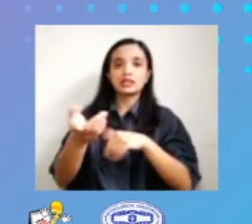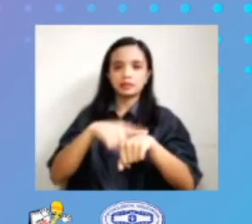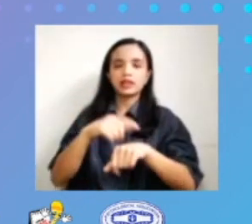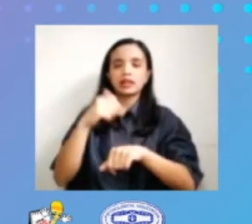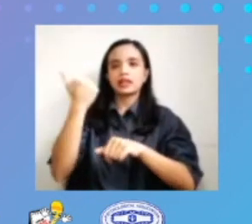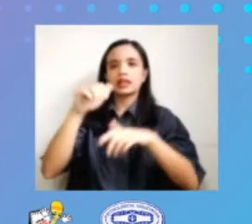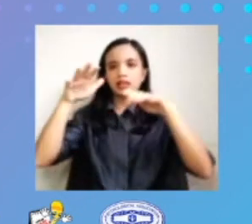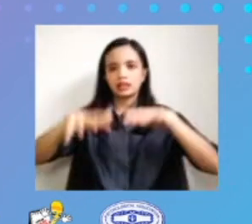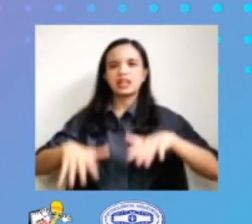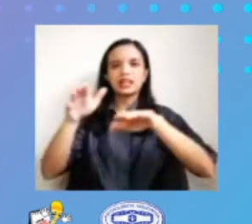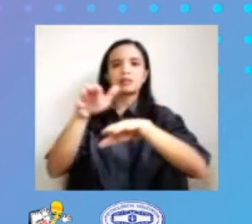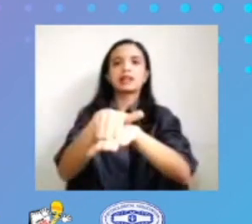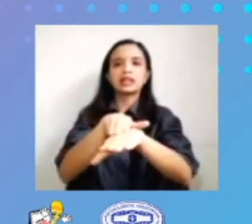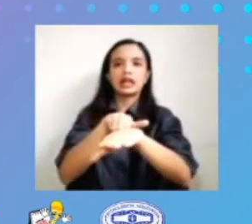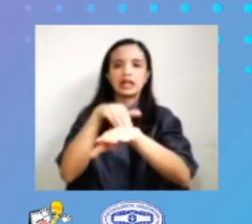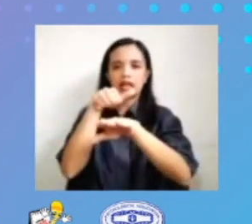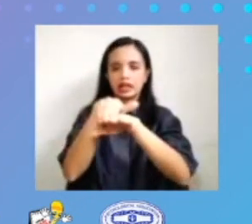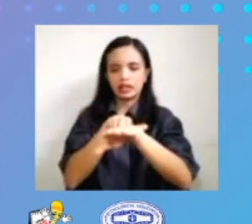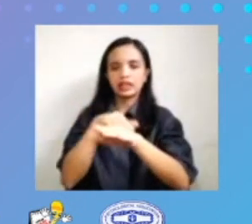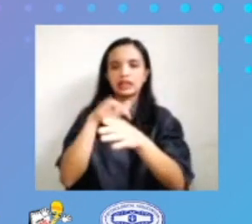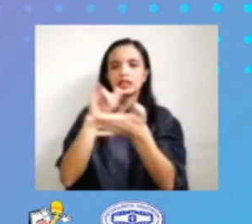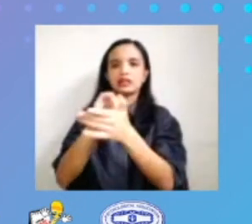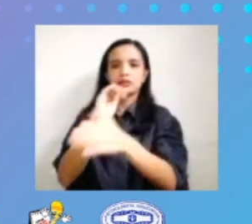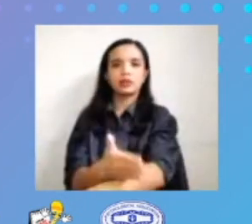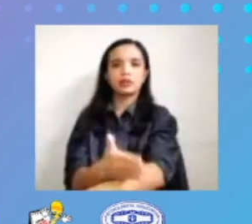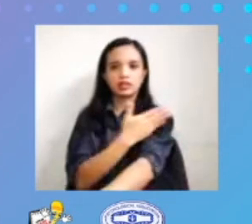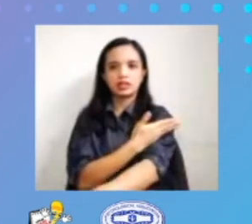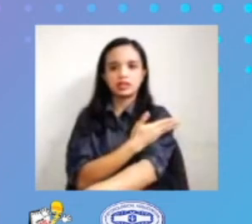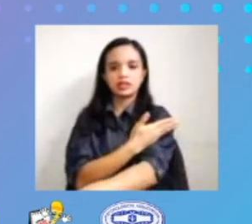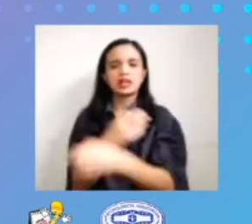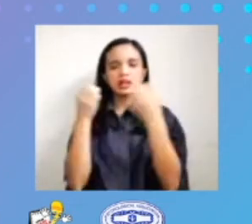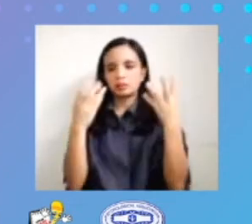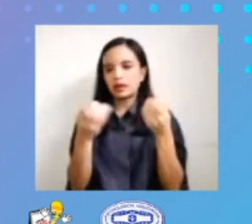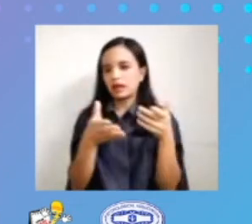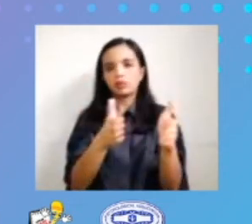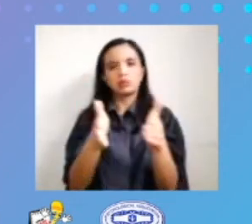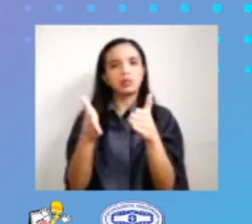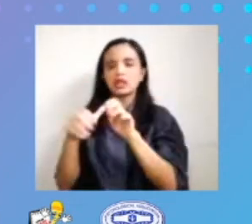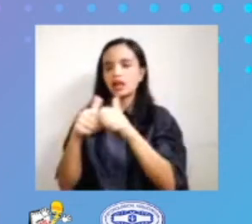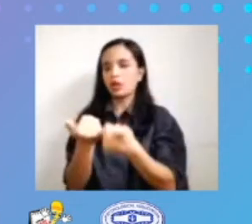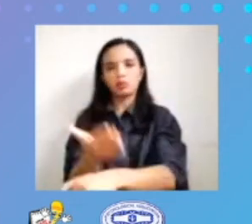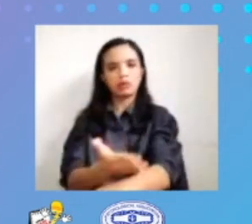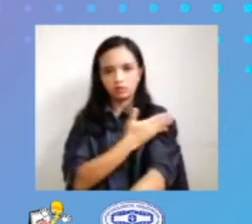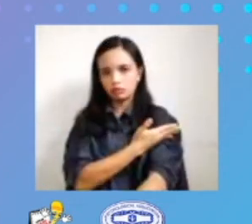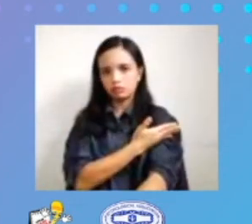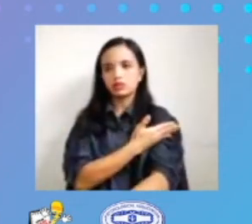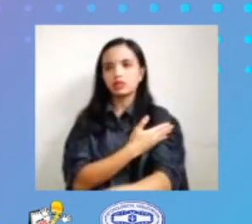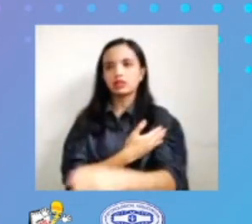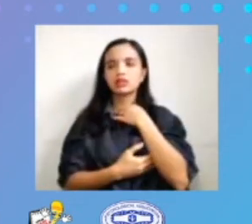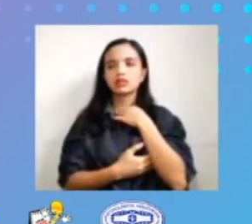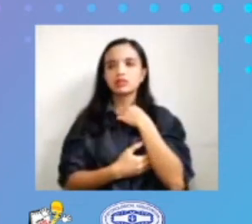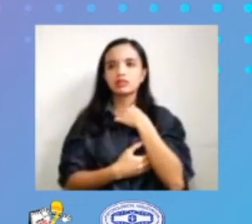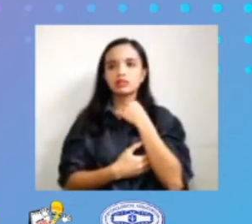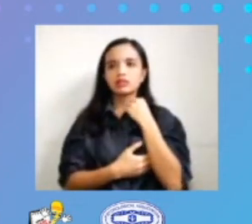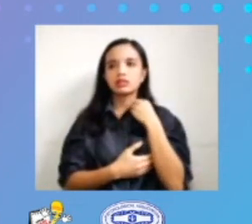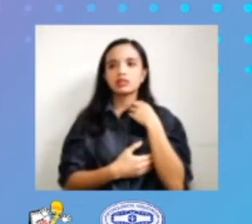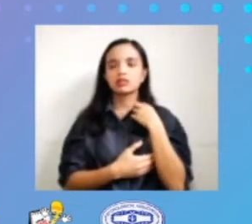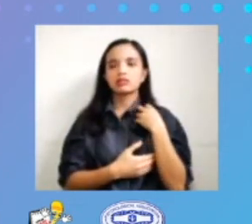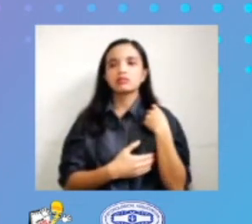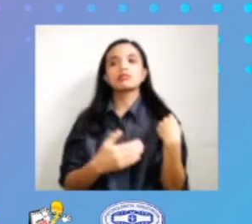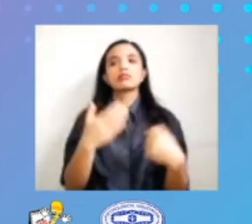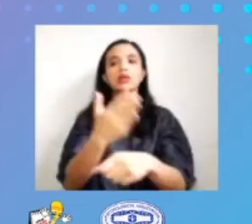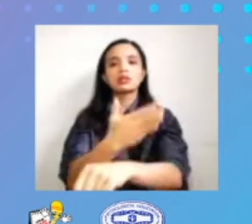right foods. So not just the amount but also the right kinds. That's the first question, which is not really the question. The question is about